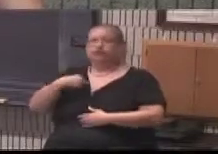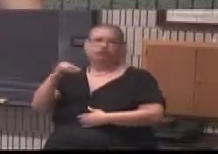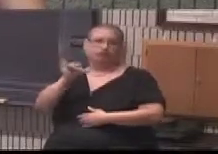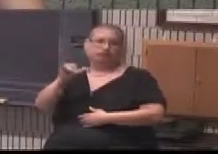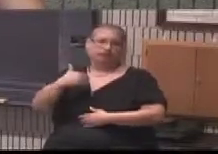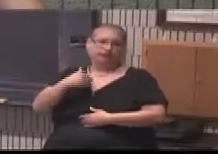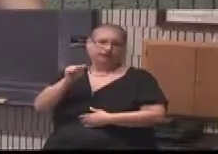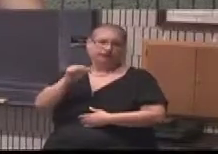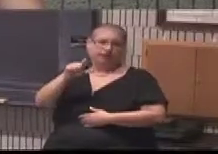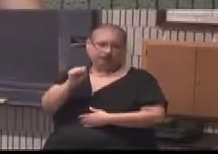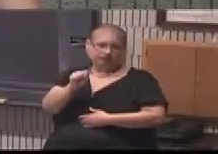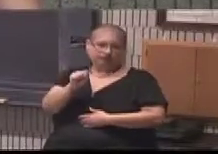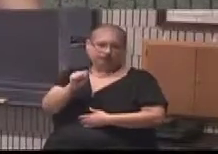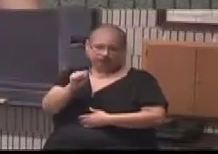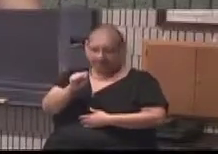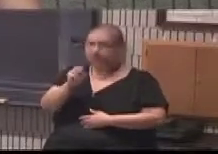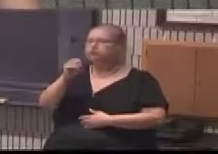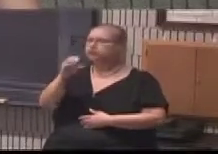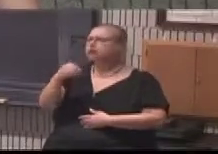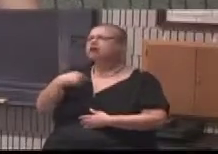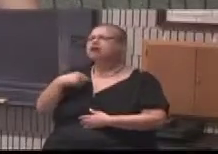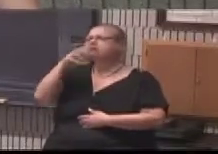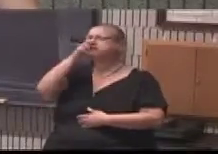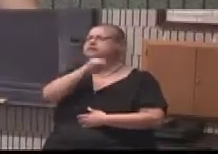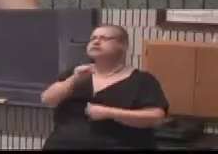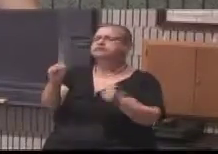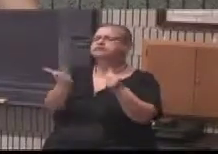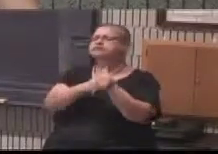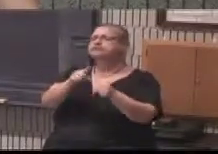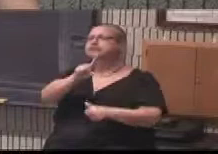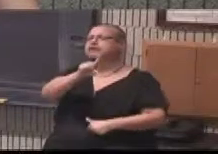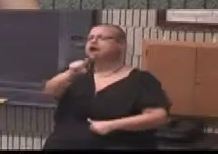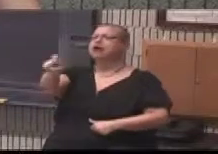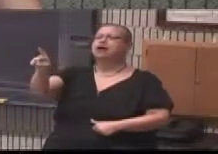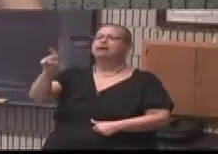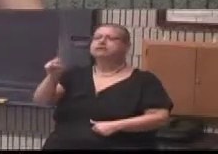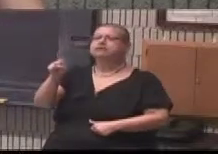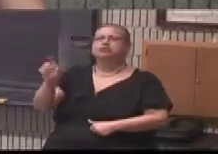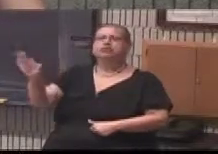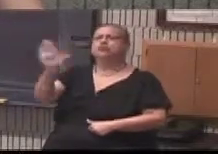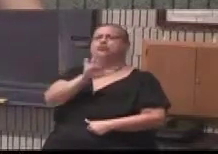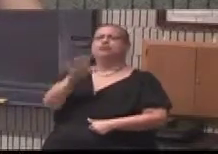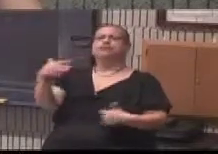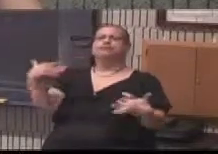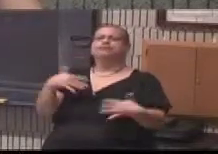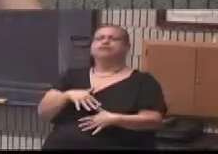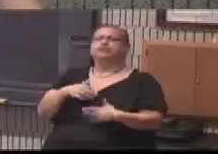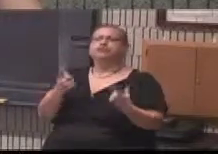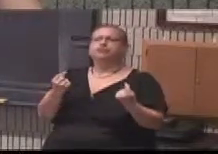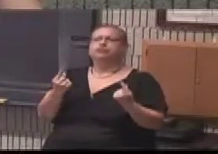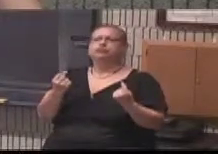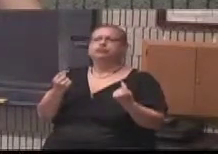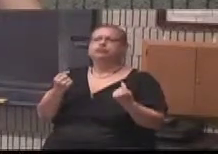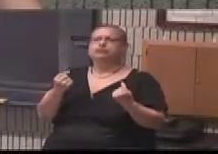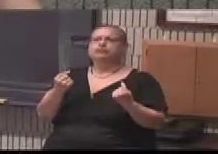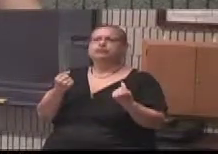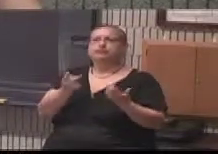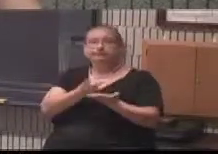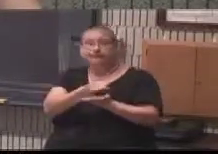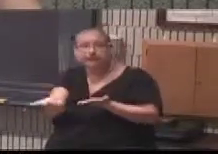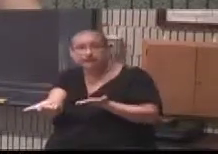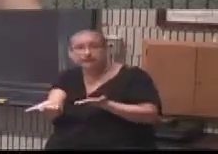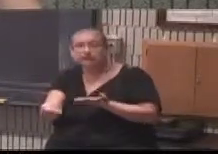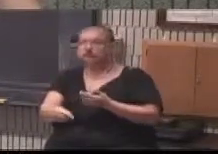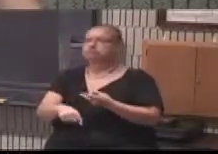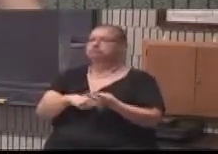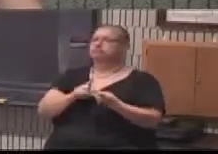ALS. So I thought I'd just start out by asking you just to contemplate, what do you fear? Do you fear failure? Do